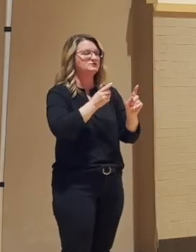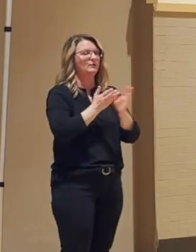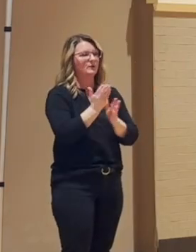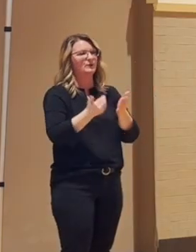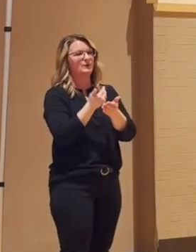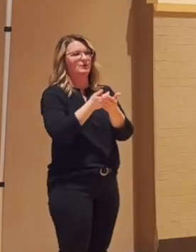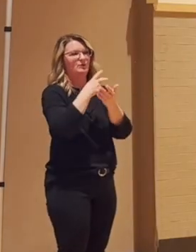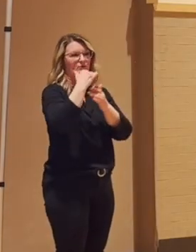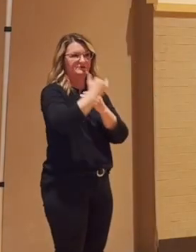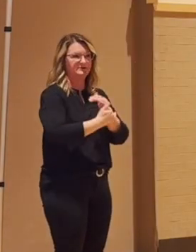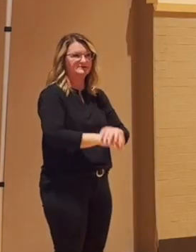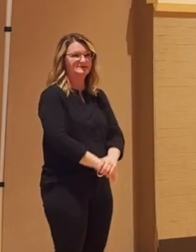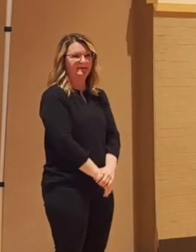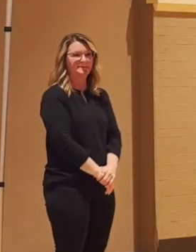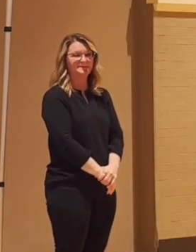projects.